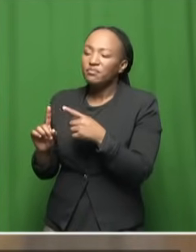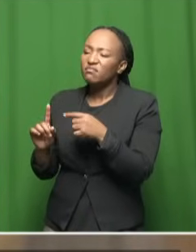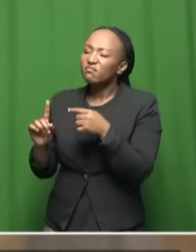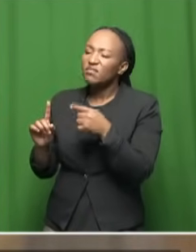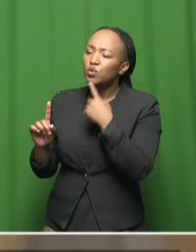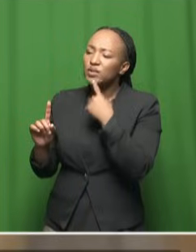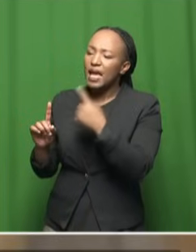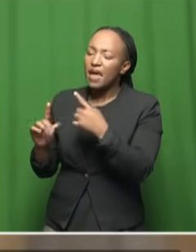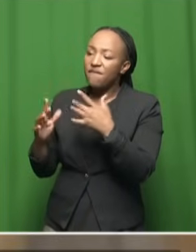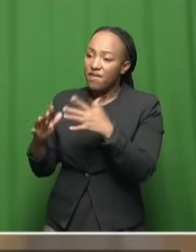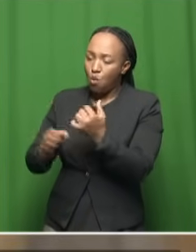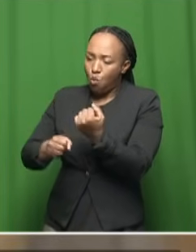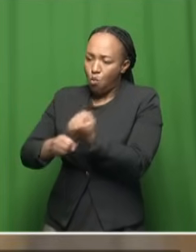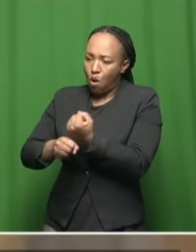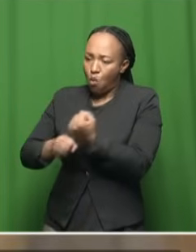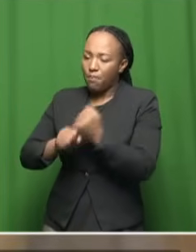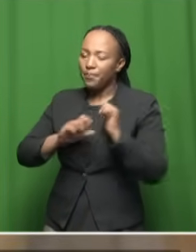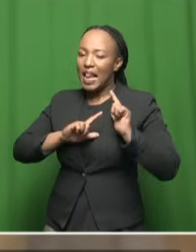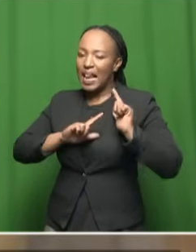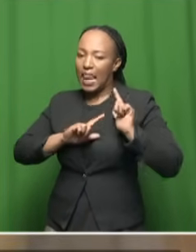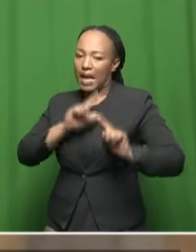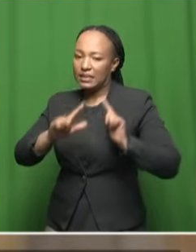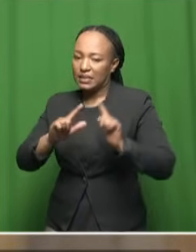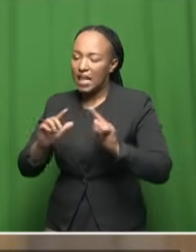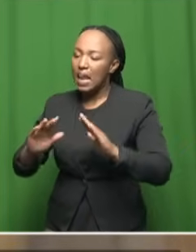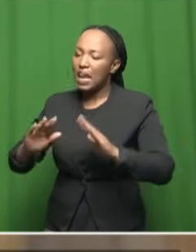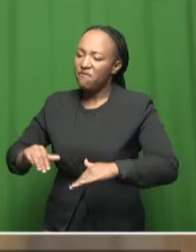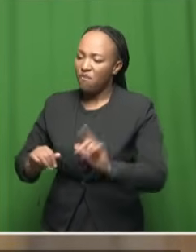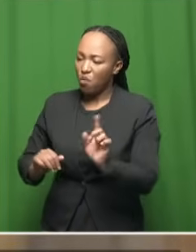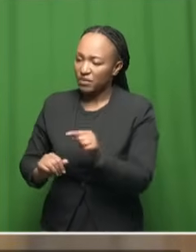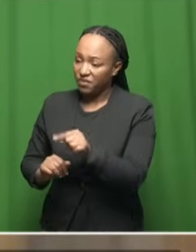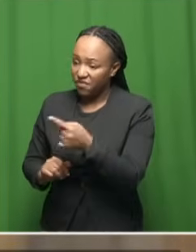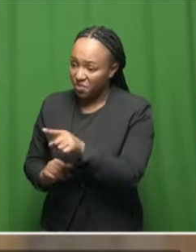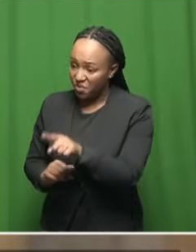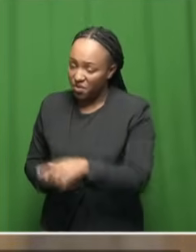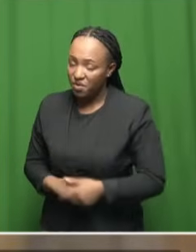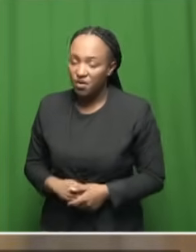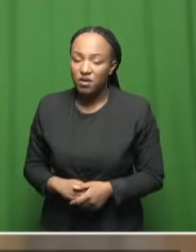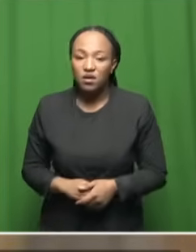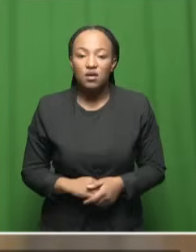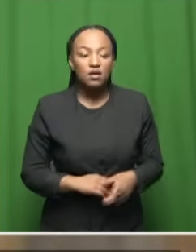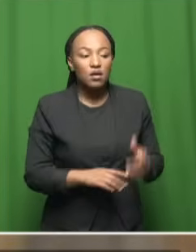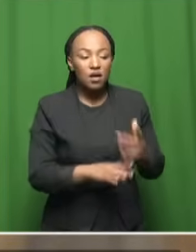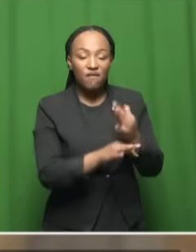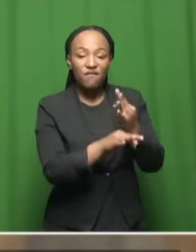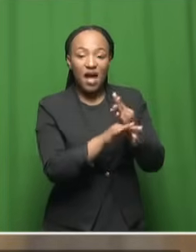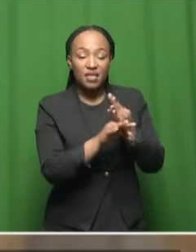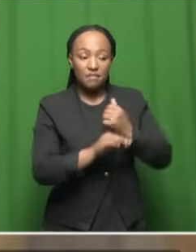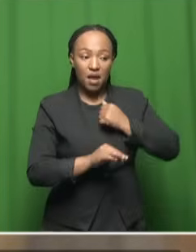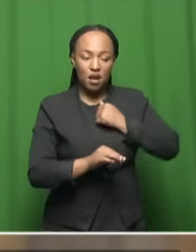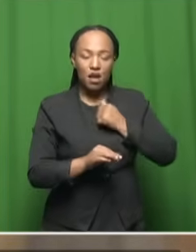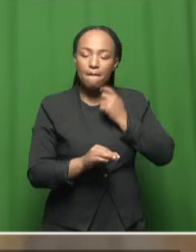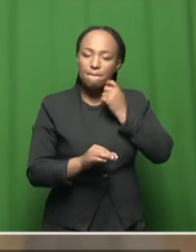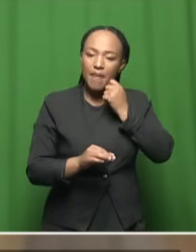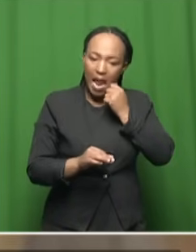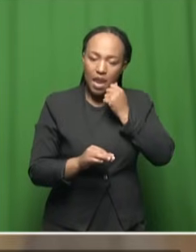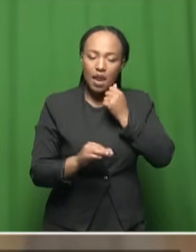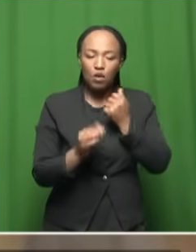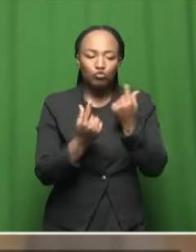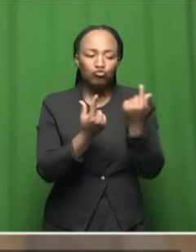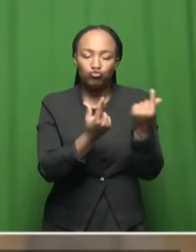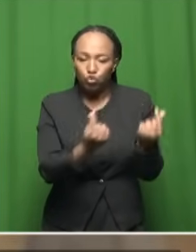he left behind? I think my dad, he was a man of action. He